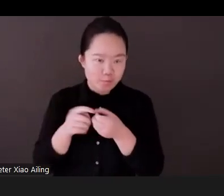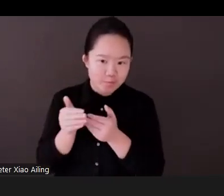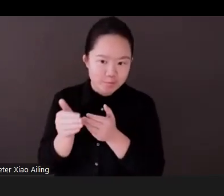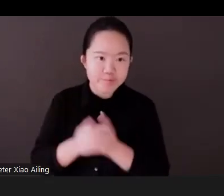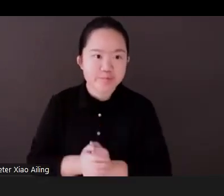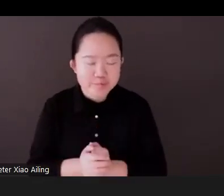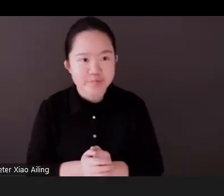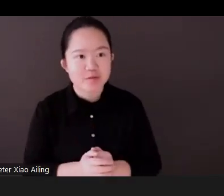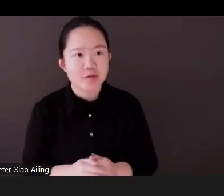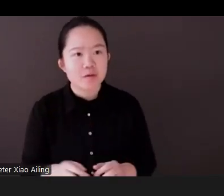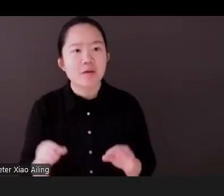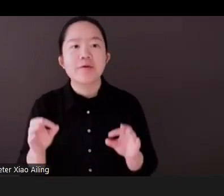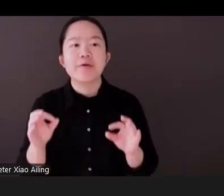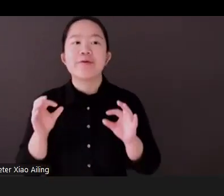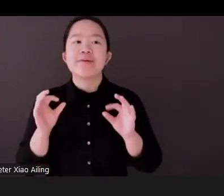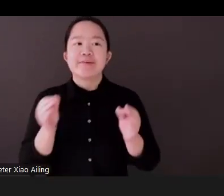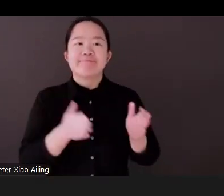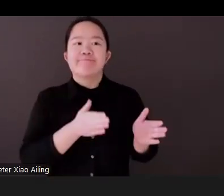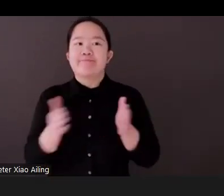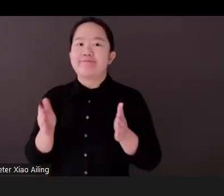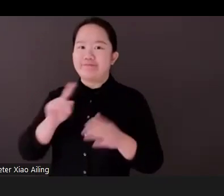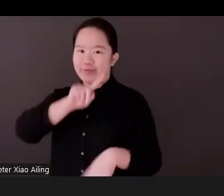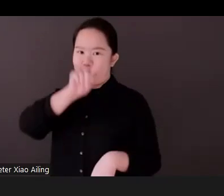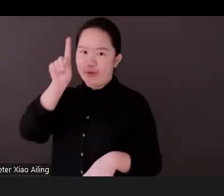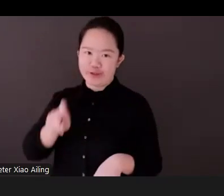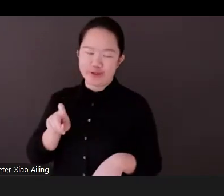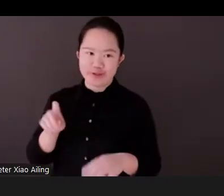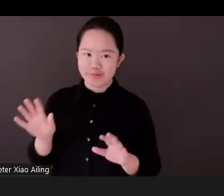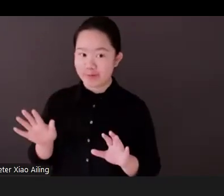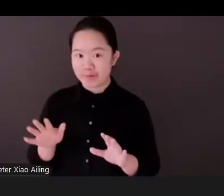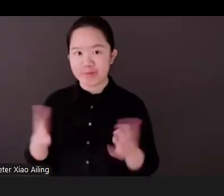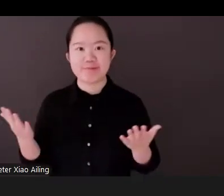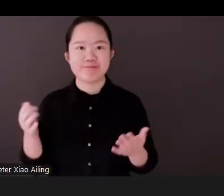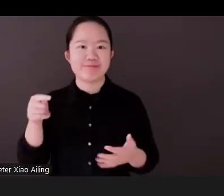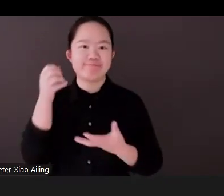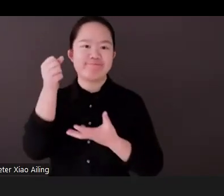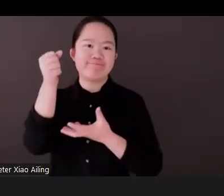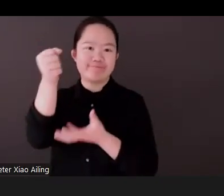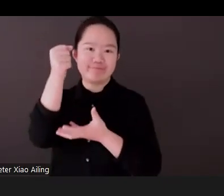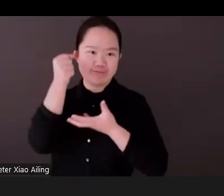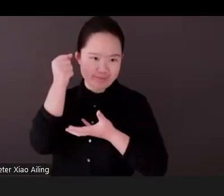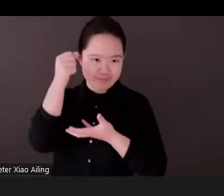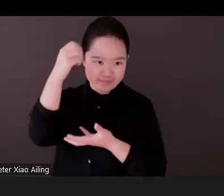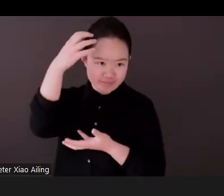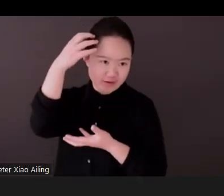Where does the money go that comes from the fines? Does the money go to the government? I think I know the answer to this, but maybe Post and Telecom. Do you